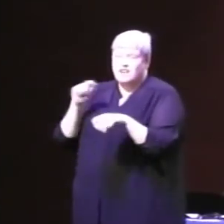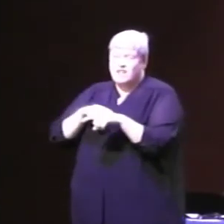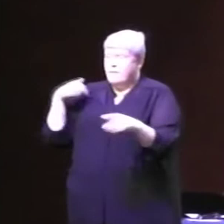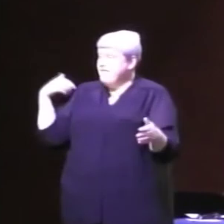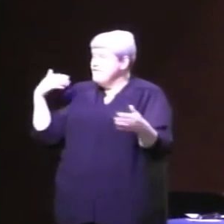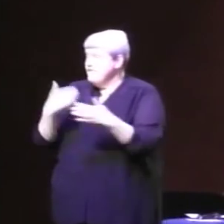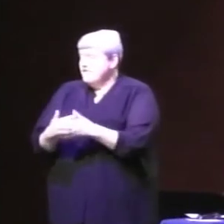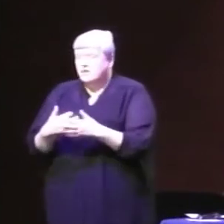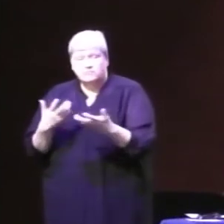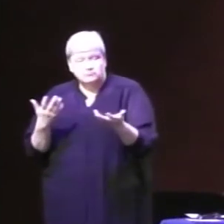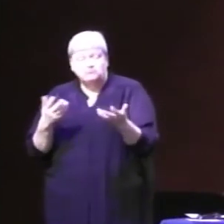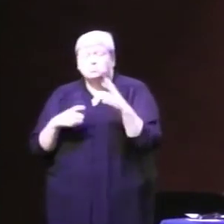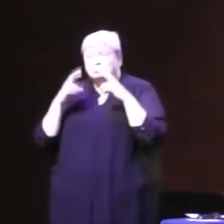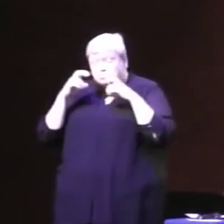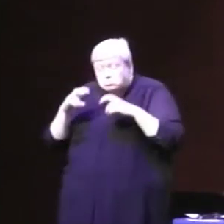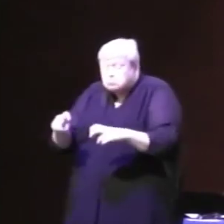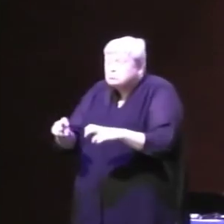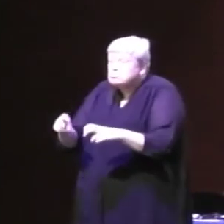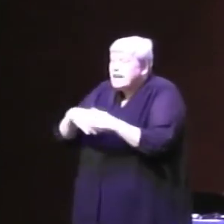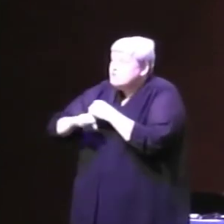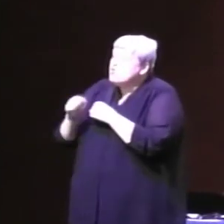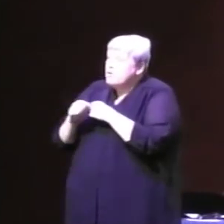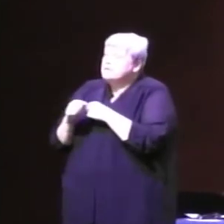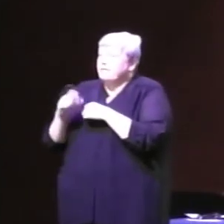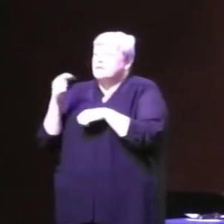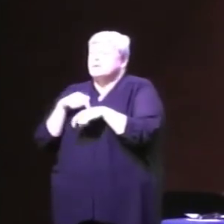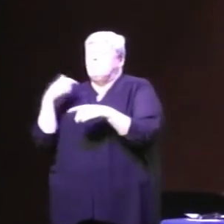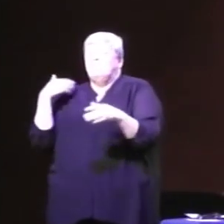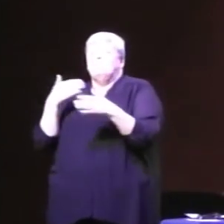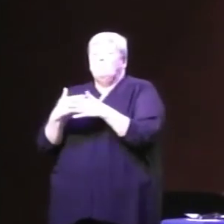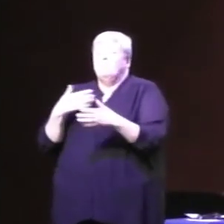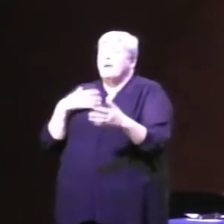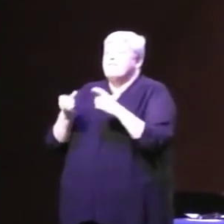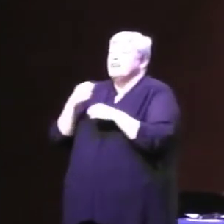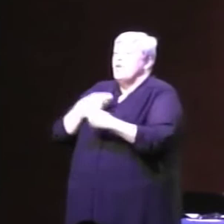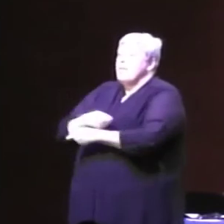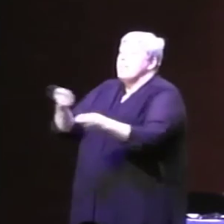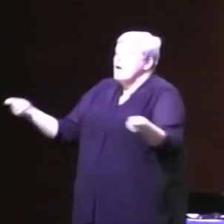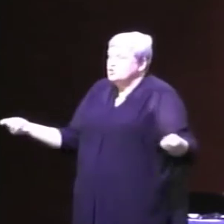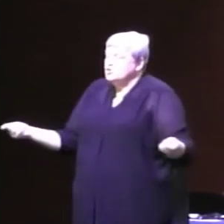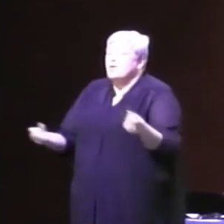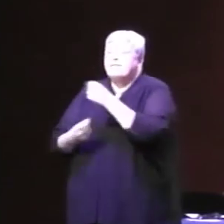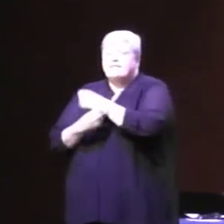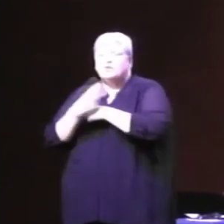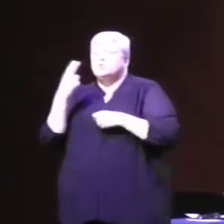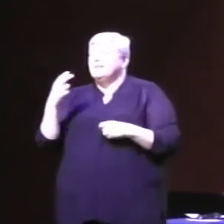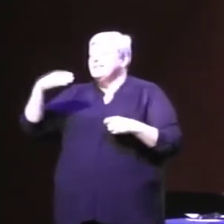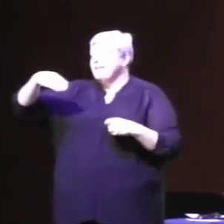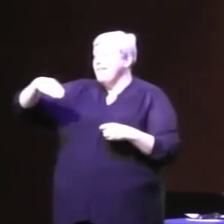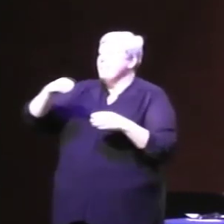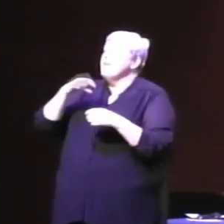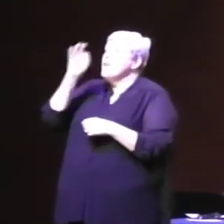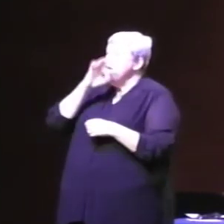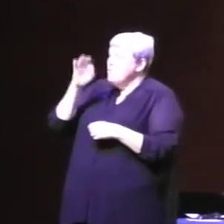of analysis carried out in Scotland. Her findings will be launched at an event on the 29th of April, and details